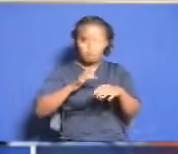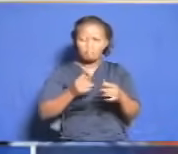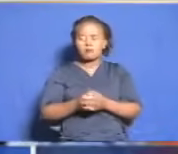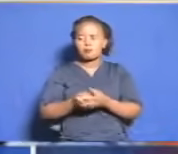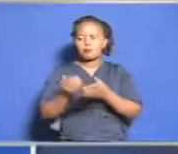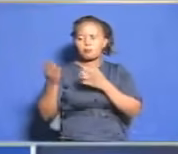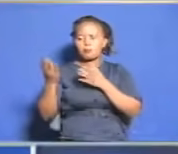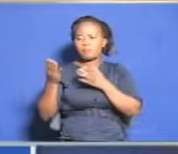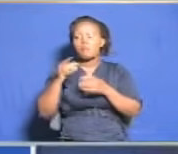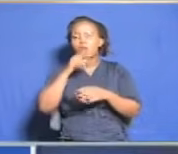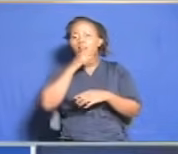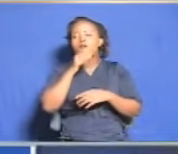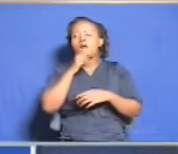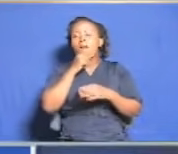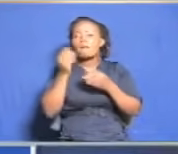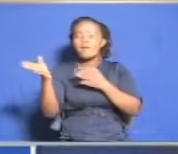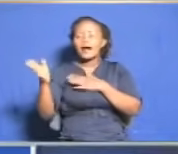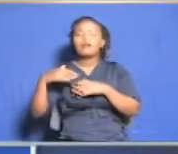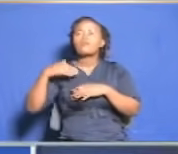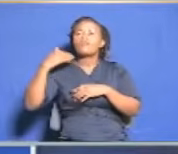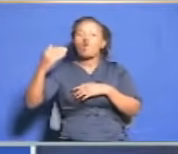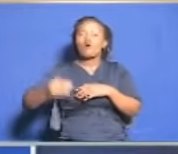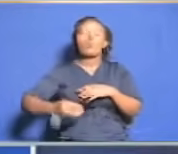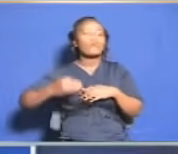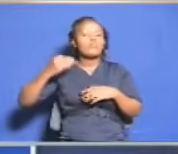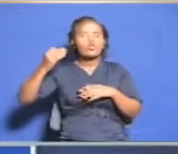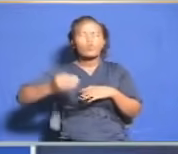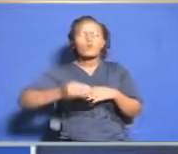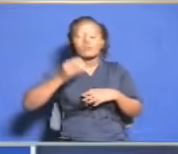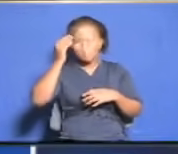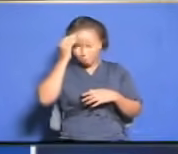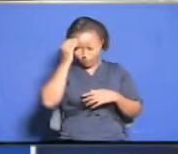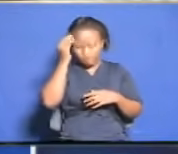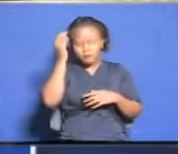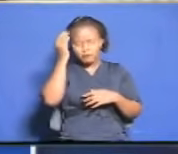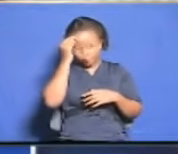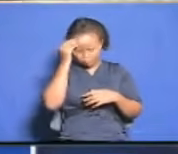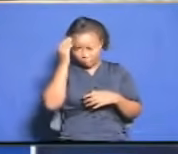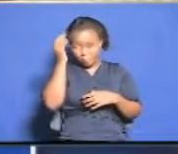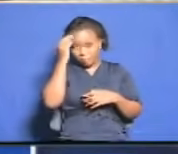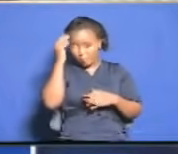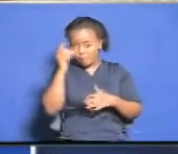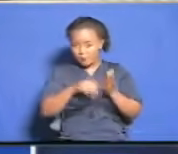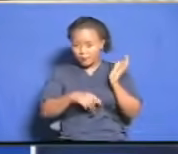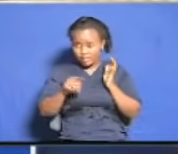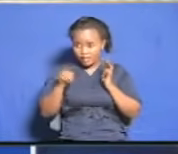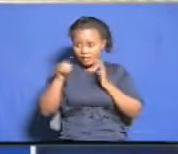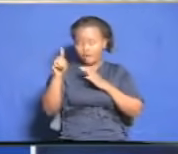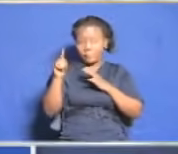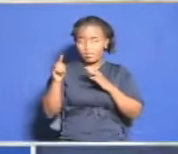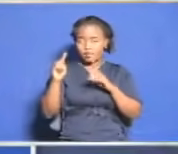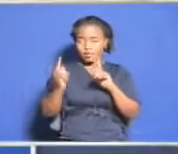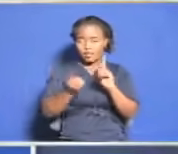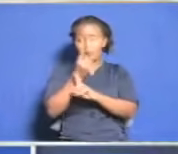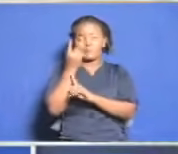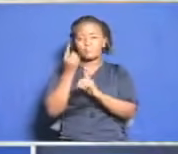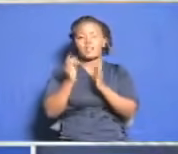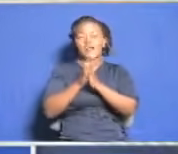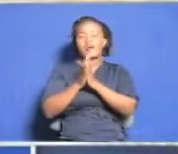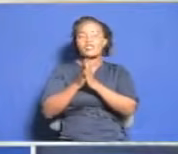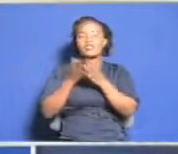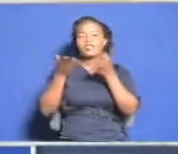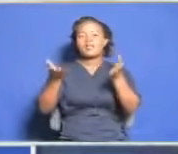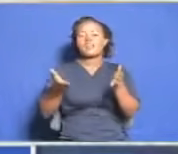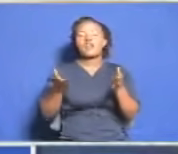David Musyoka will forever remember the movie-like Monday incident that began and ended within minutes and left